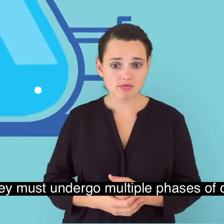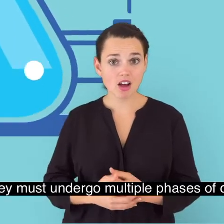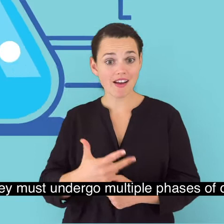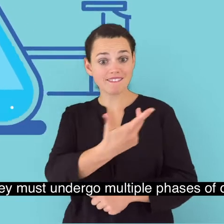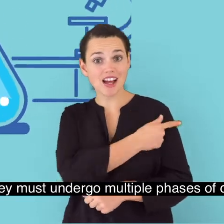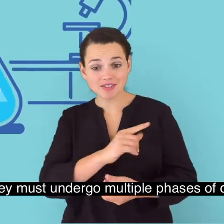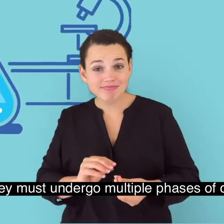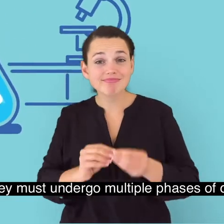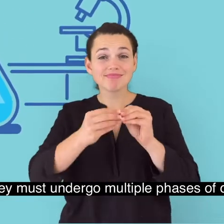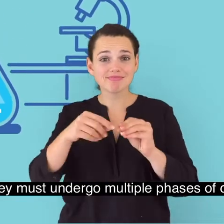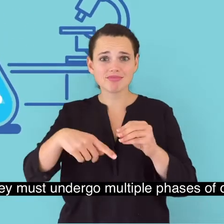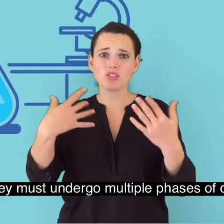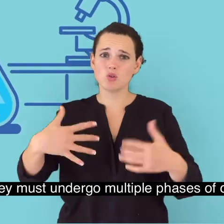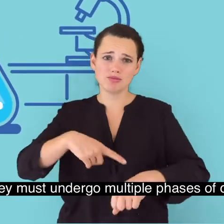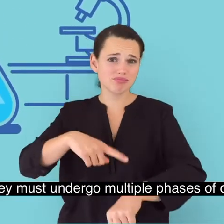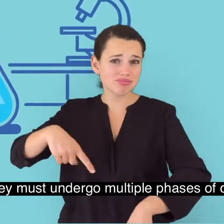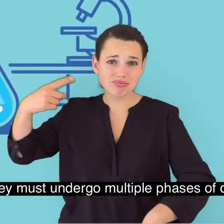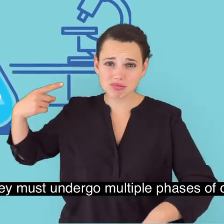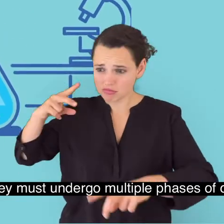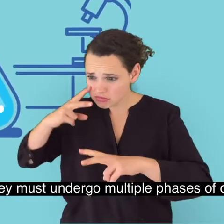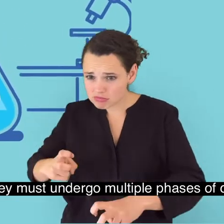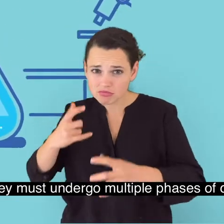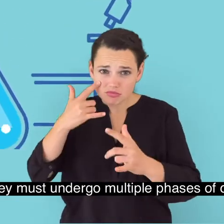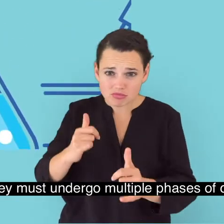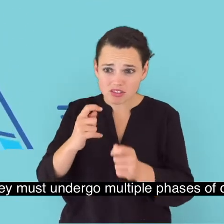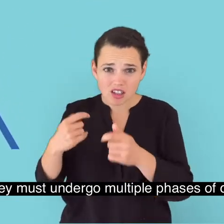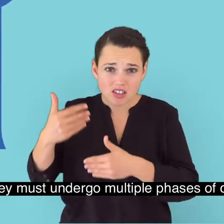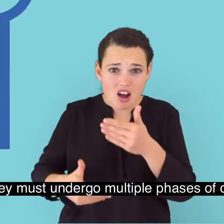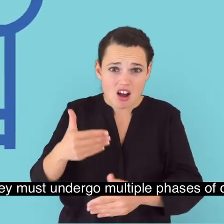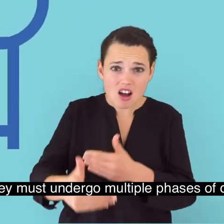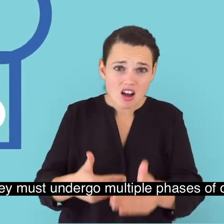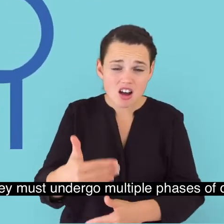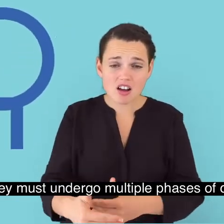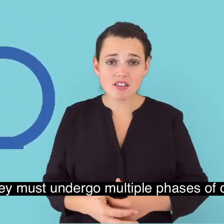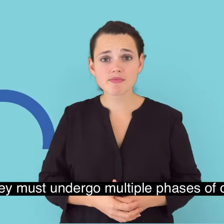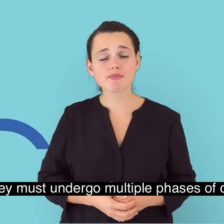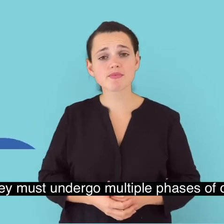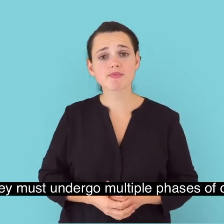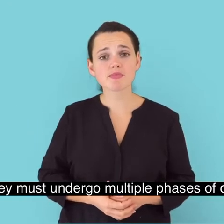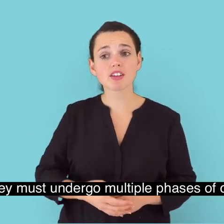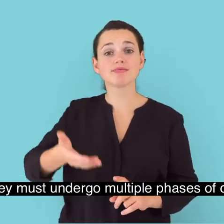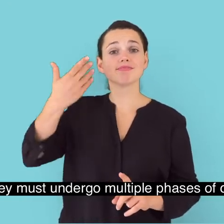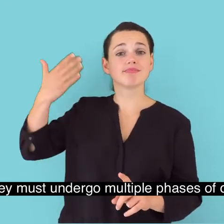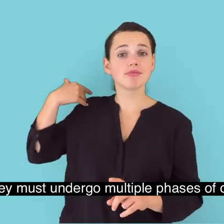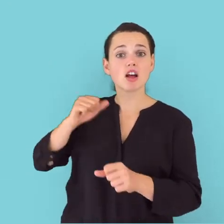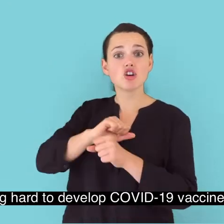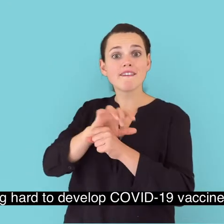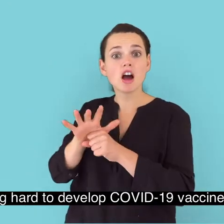Vaccines can take a long time to develop because they must undergo multiple phases of clinical trials.